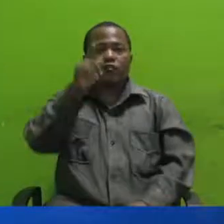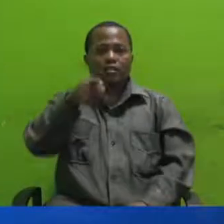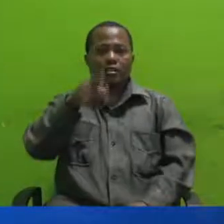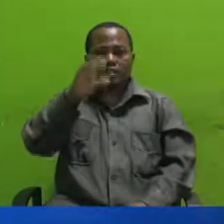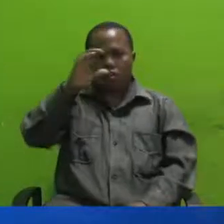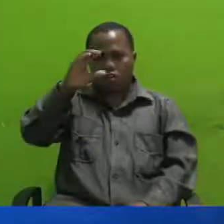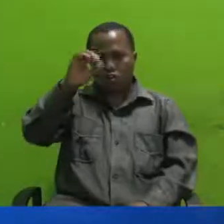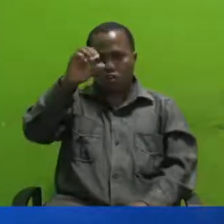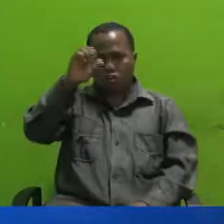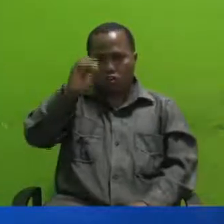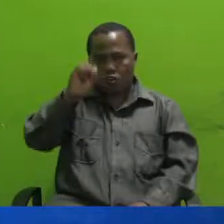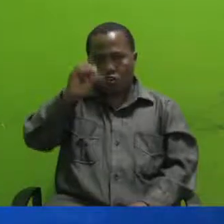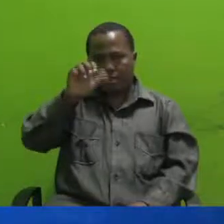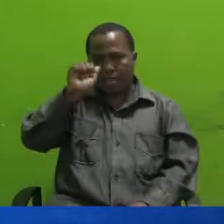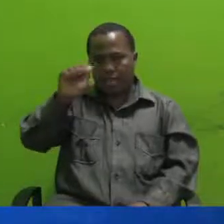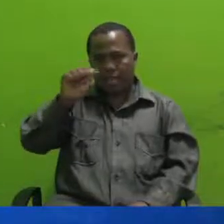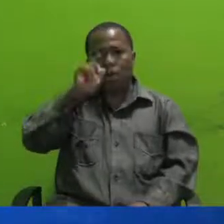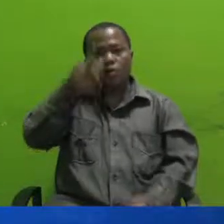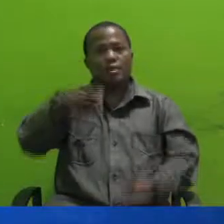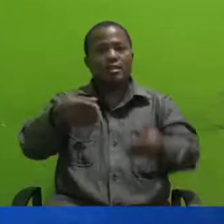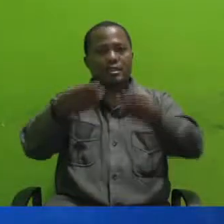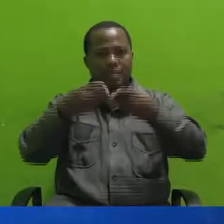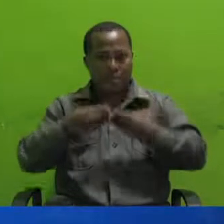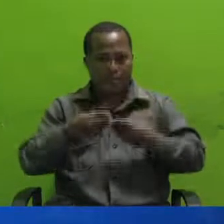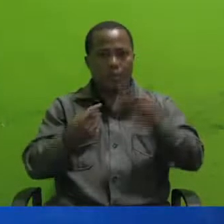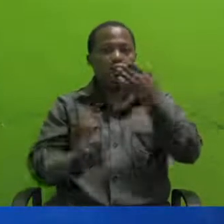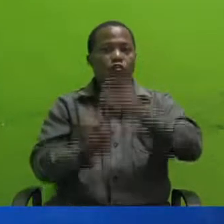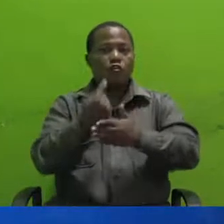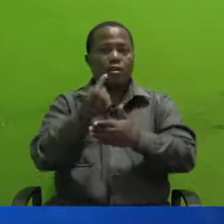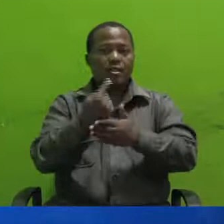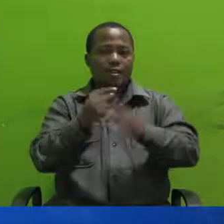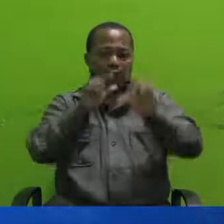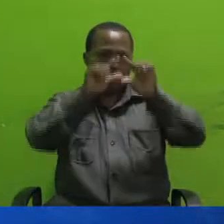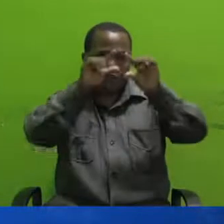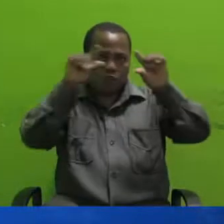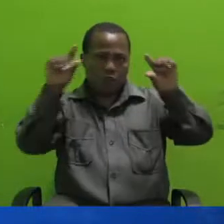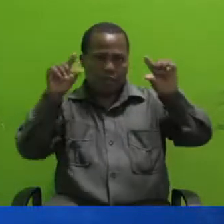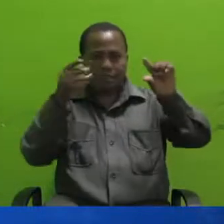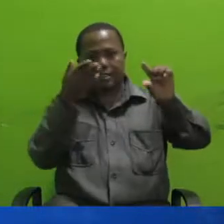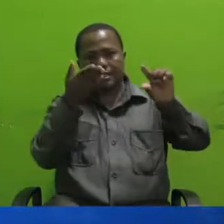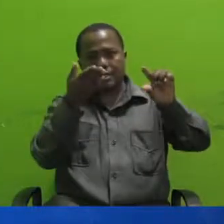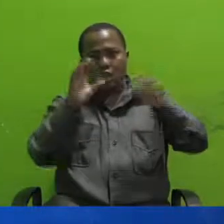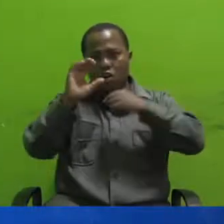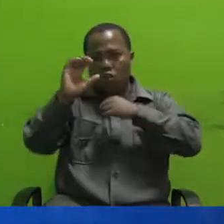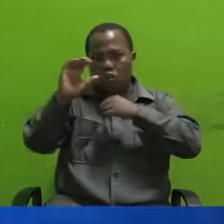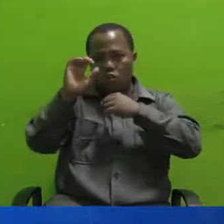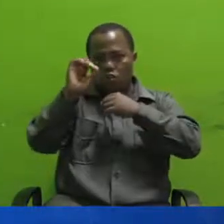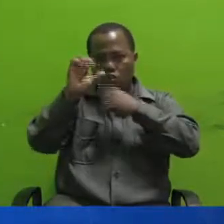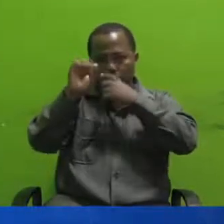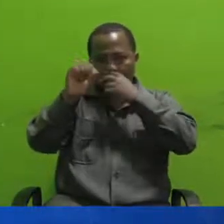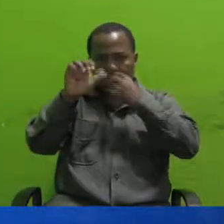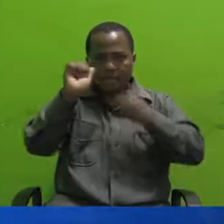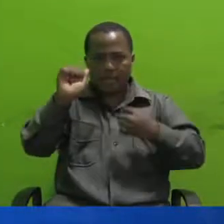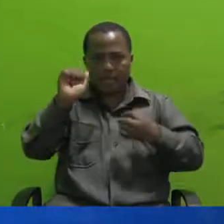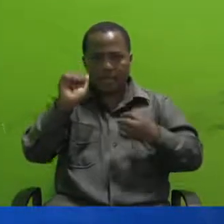the cos A, which is given from the question here. Cos A